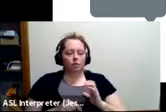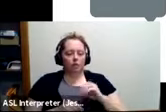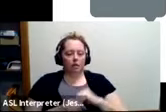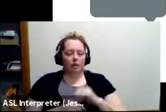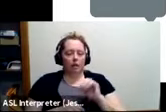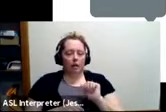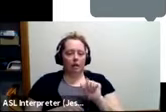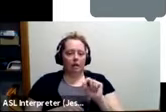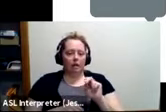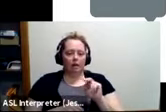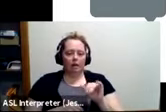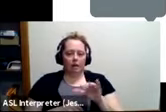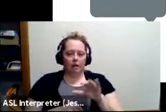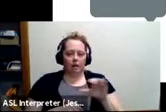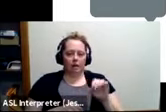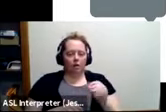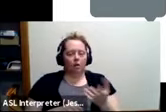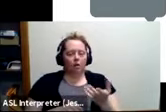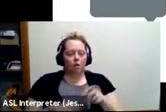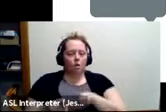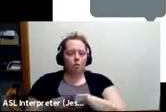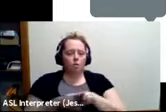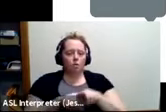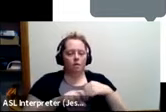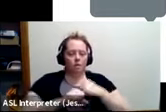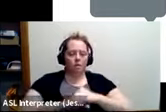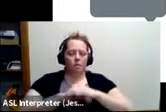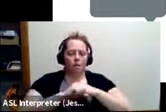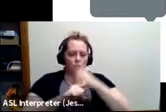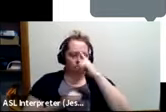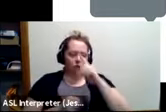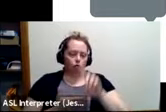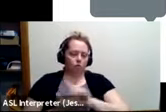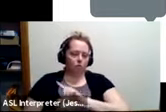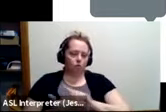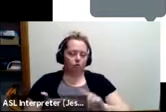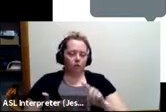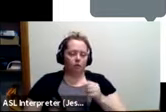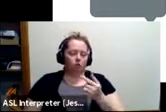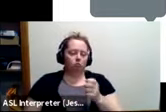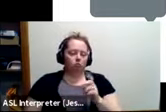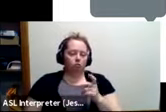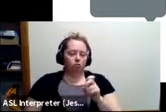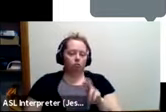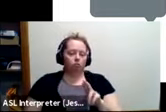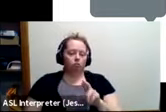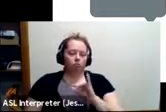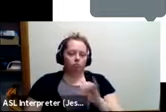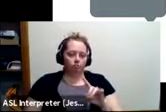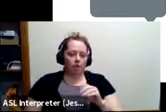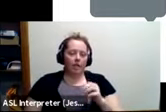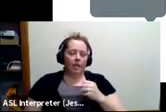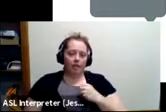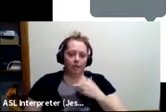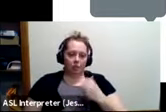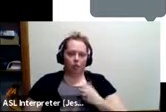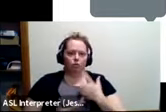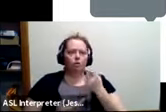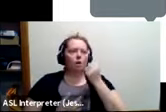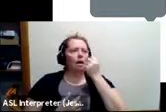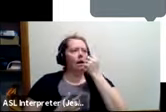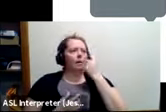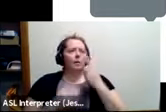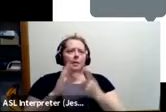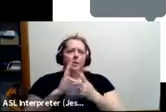protections against discrimination on the basis of gender identity and gender expression. So these protections don't end as soon as you